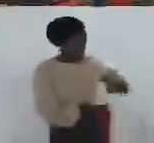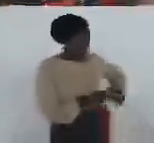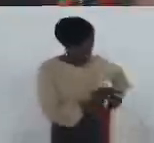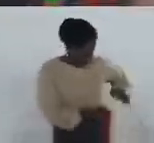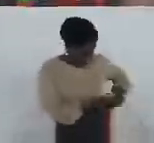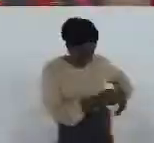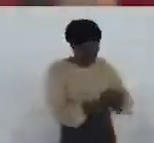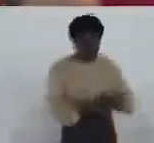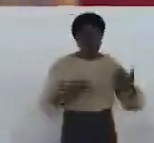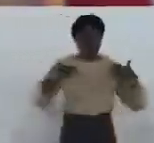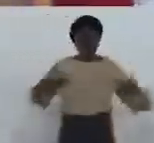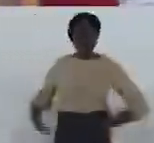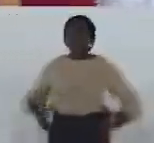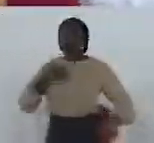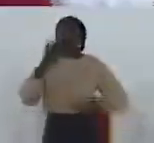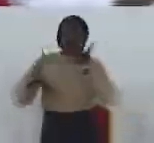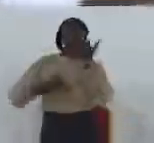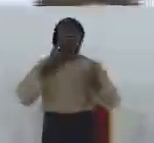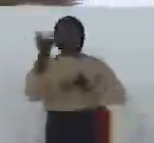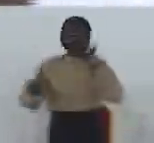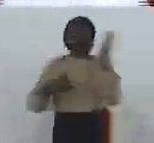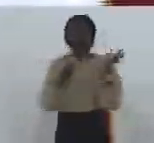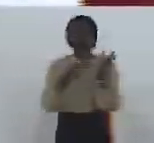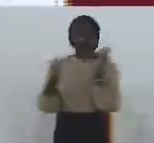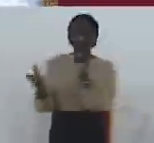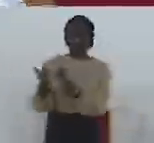somebody Jesus Jesus